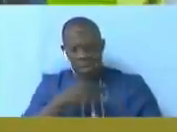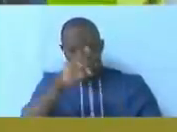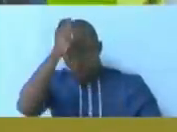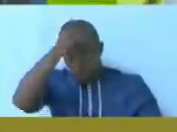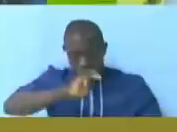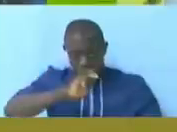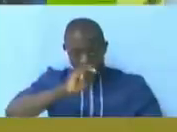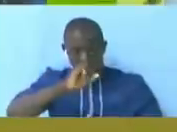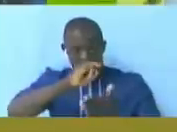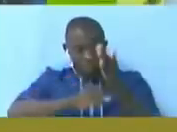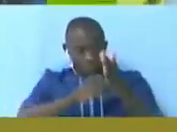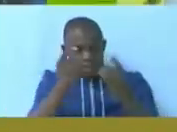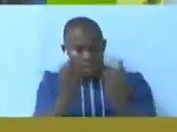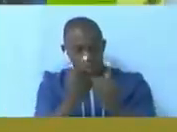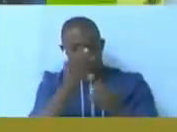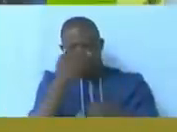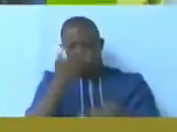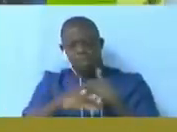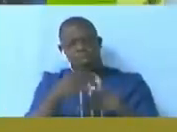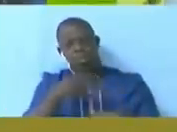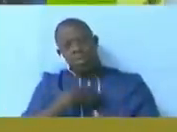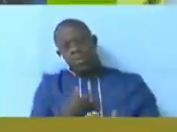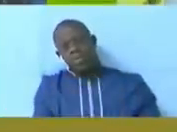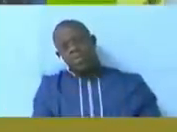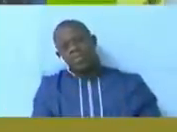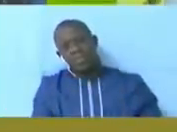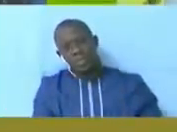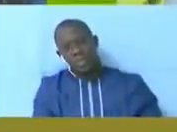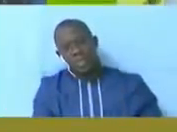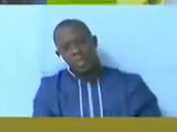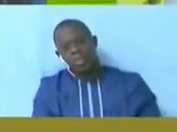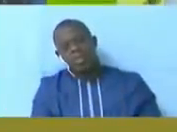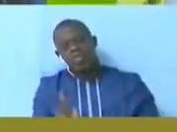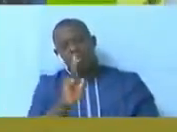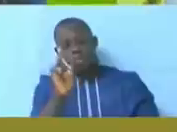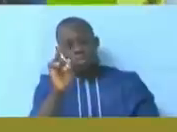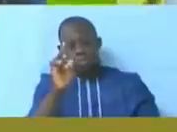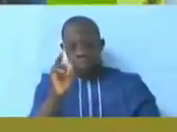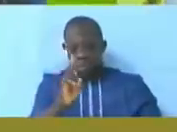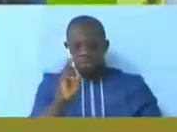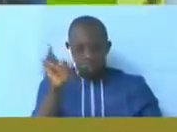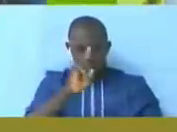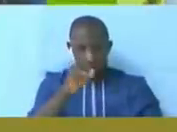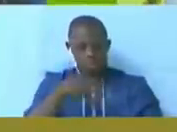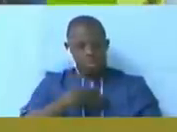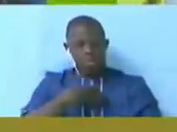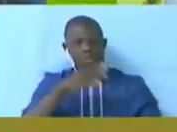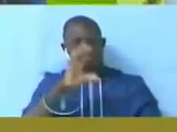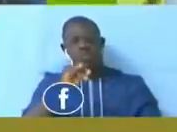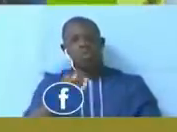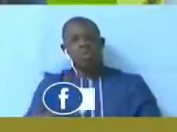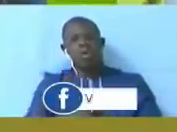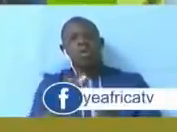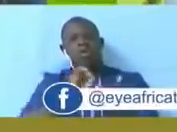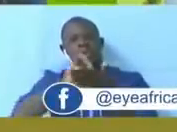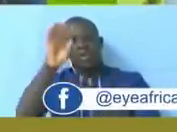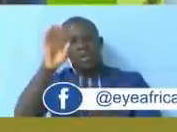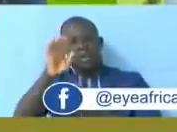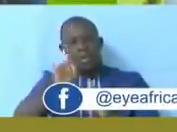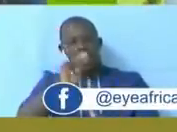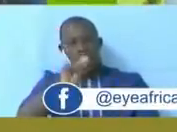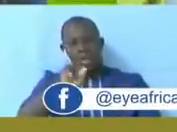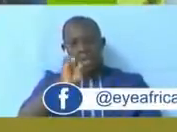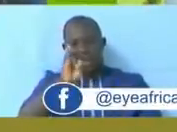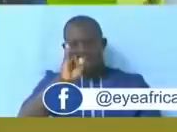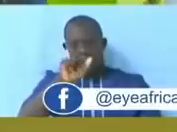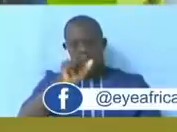All right, but I think what he did was to forward a copy of the NIA report to